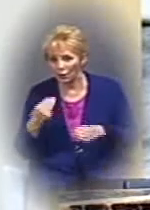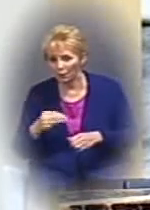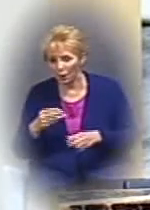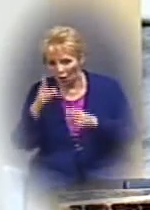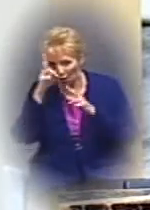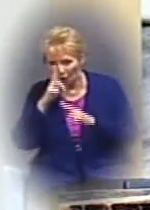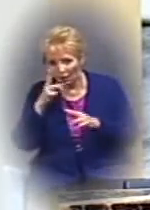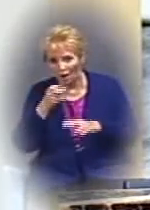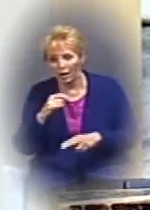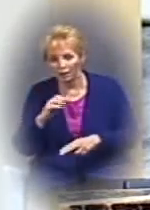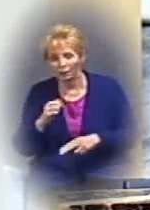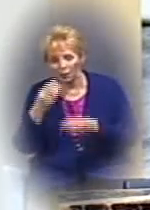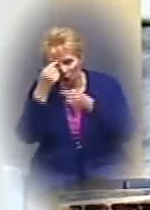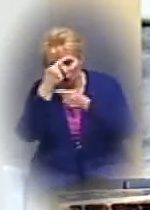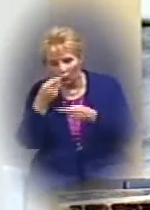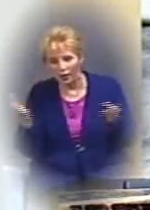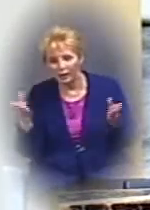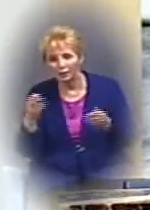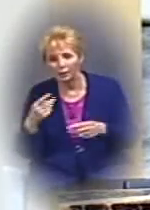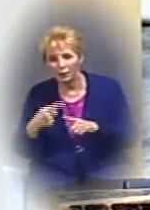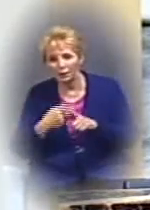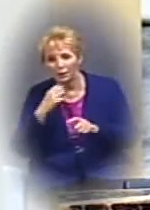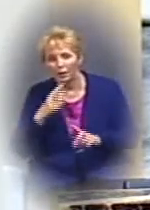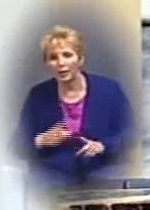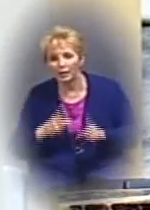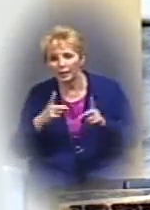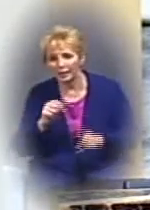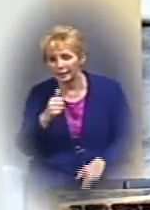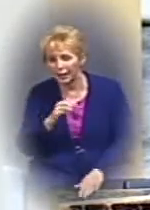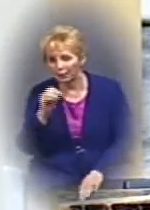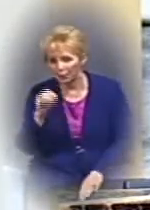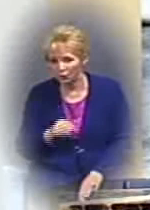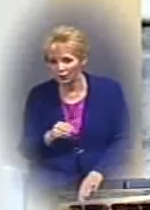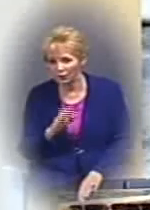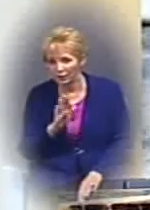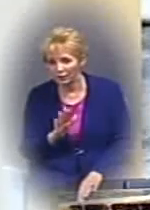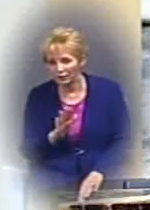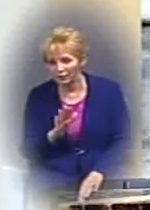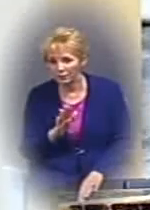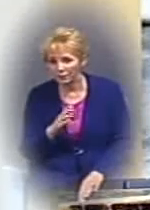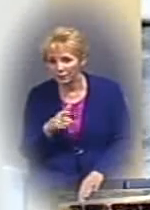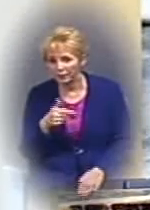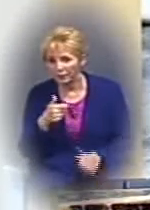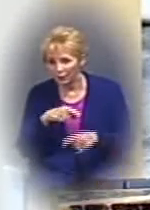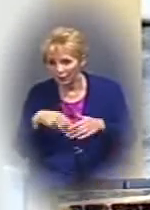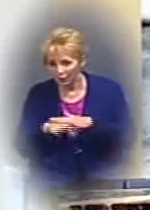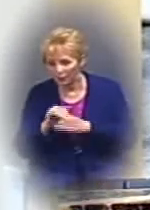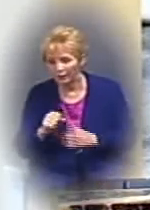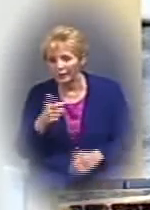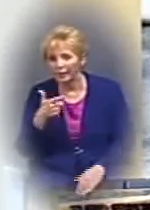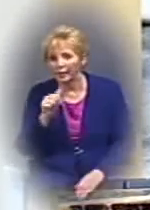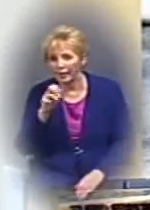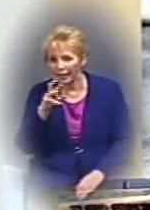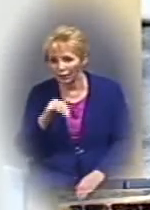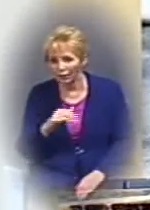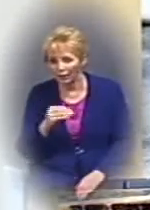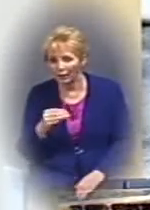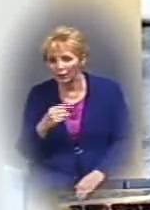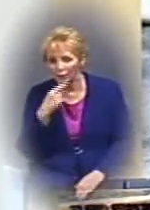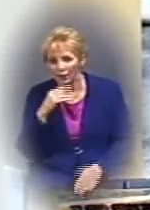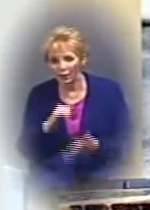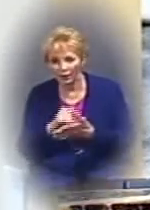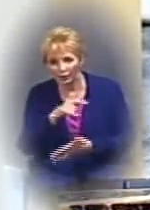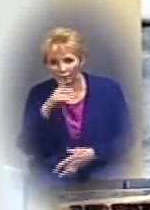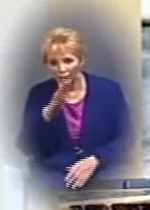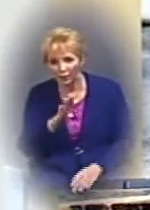of National Hospice Awareness Month, he will be donating 10% of your sale when you come into his gallery, and you mentioned that you're